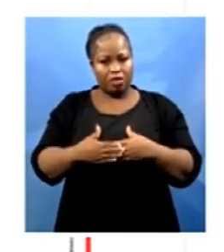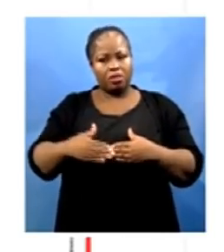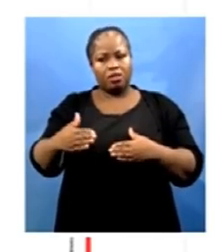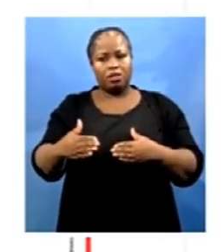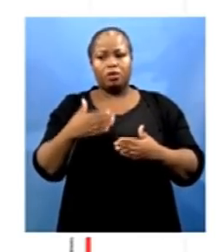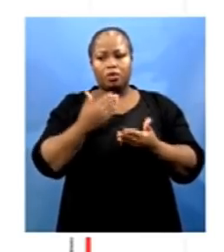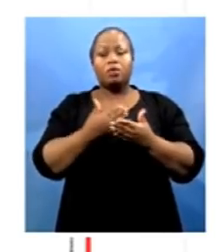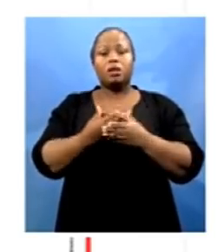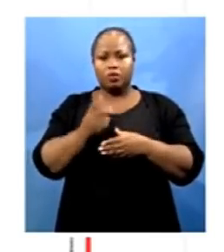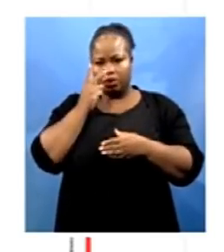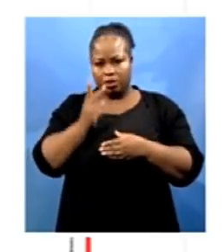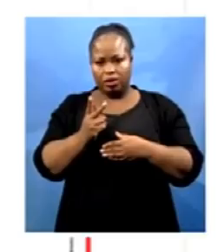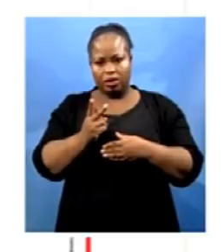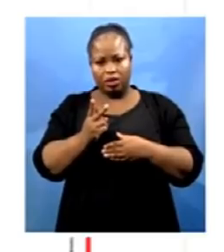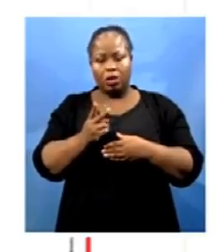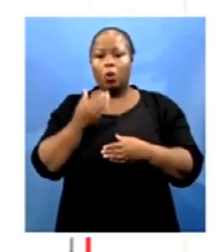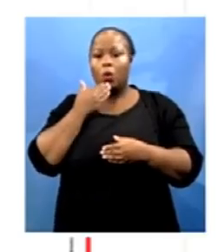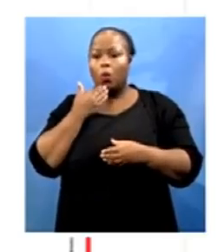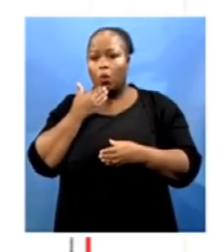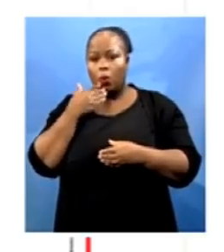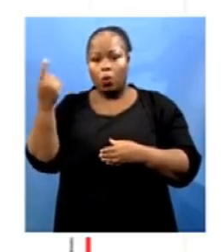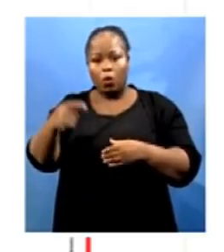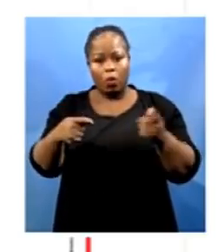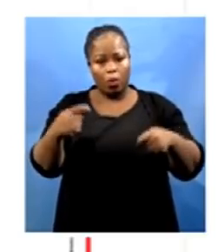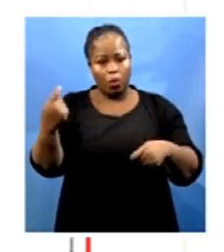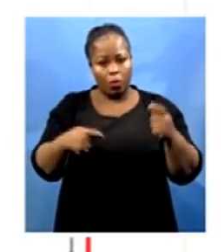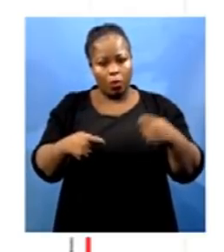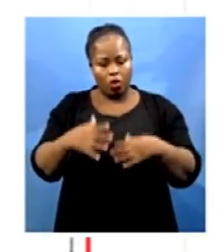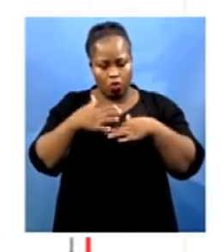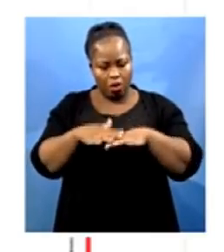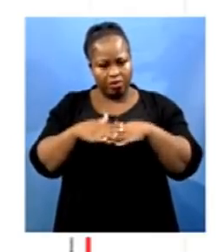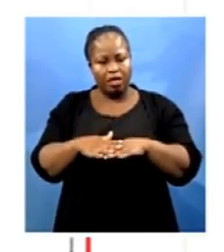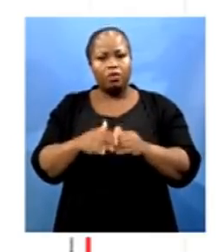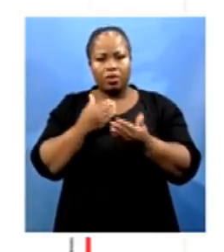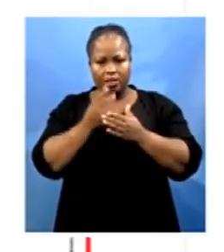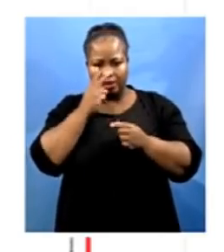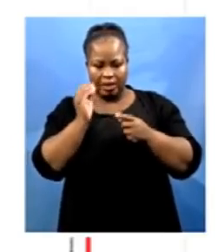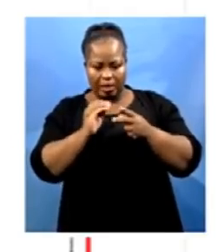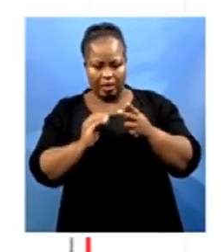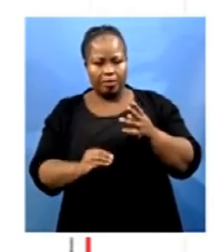Solidarity Fund on our website. And with that, I'd like to hand over to Johnny.